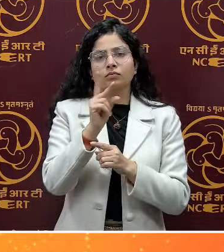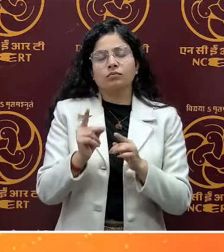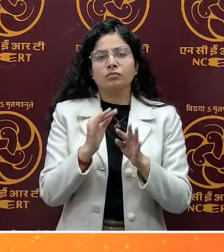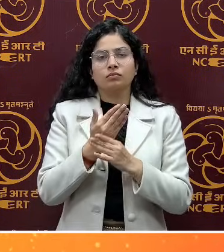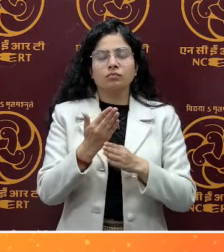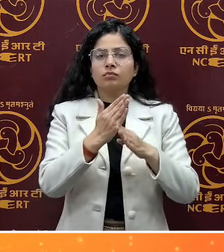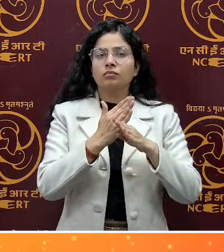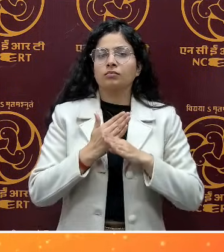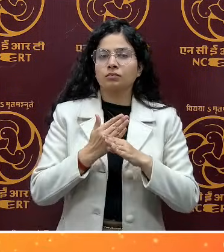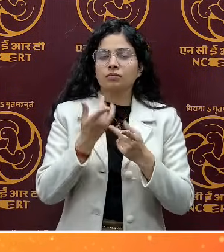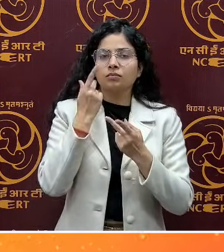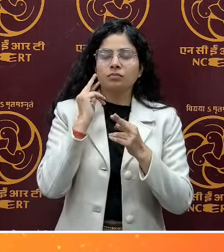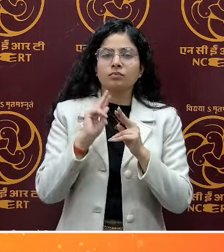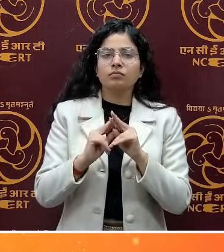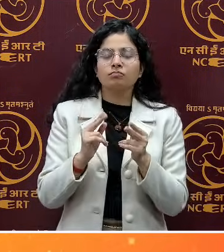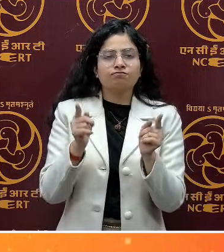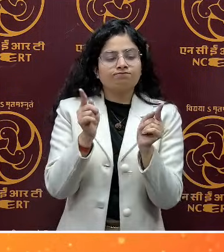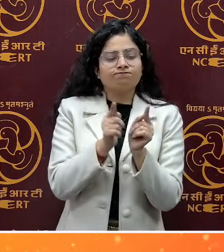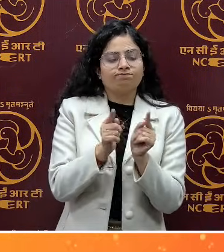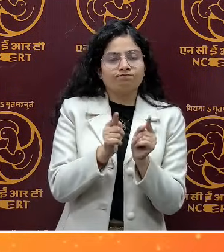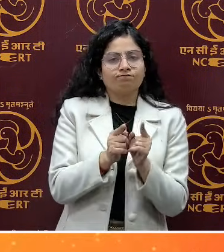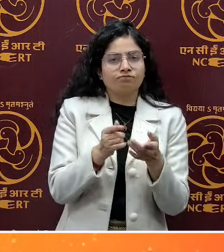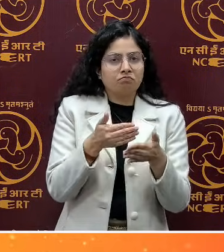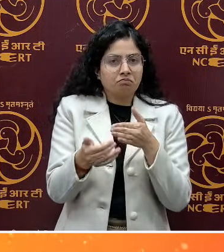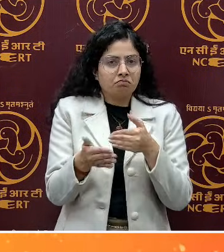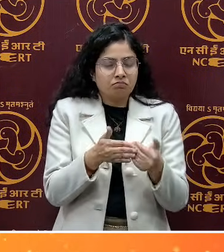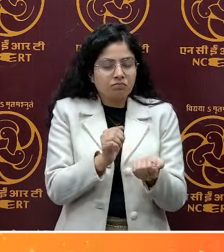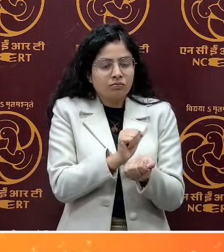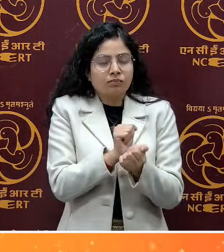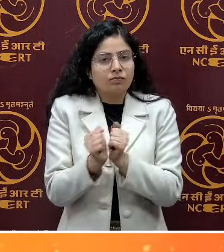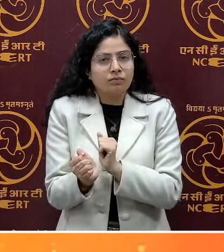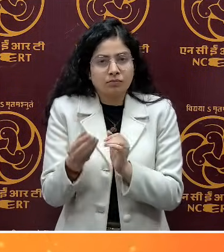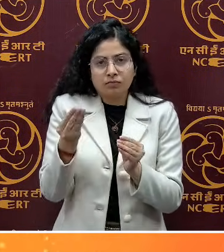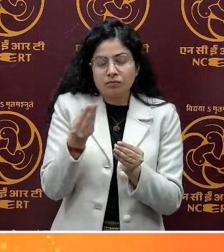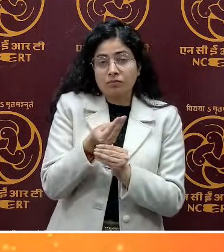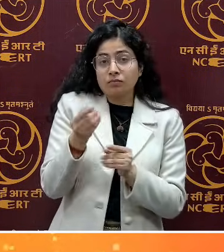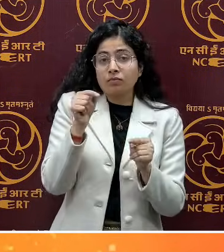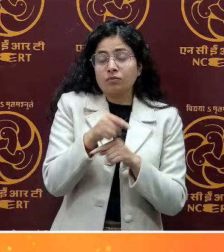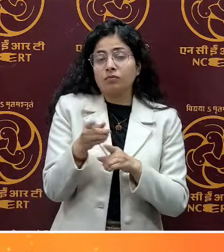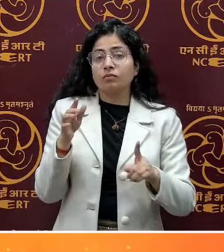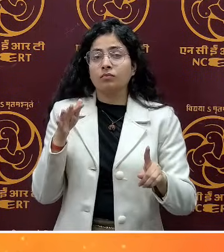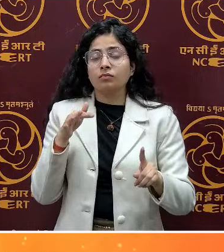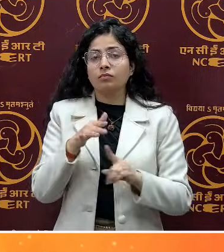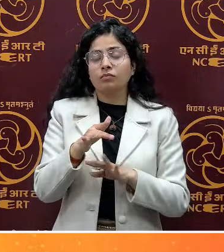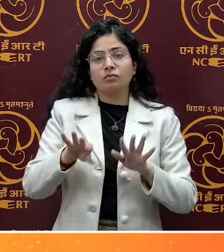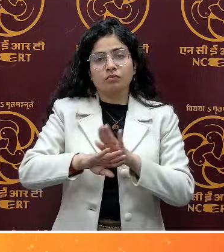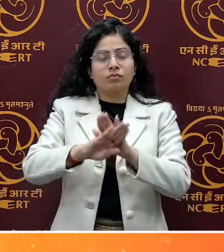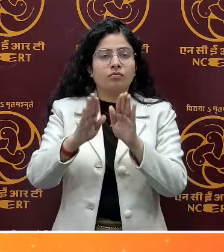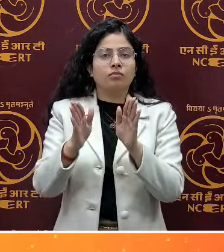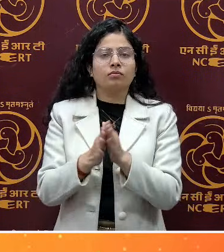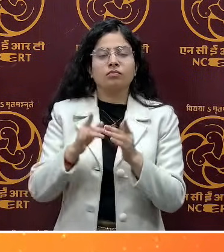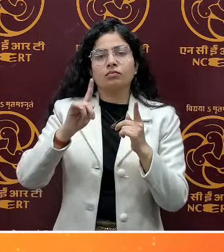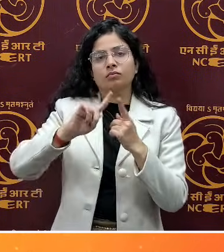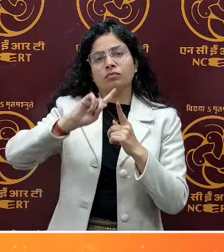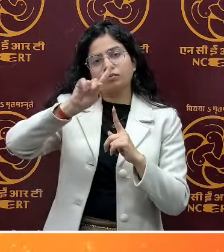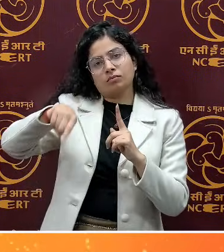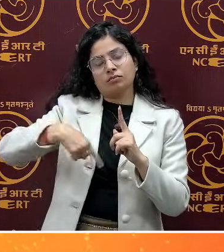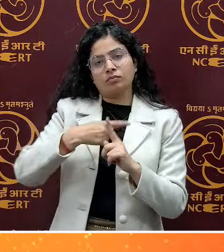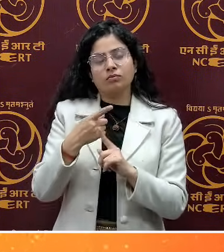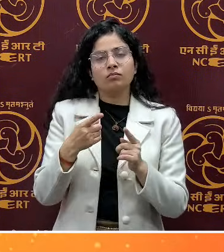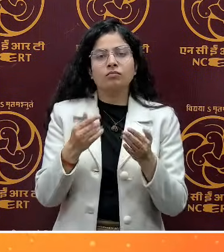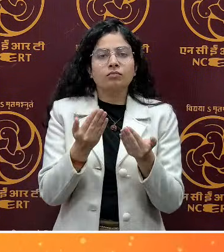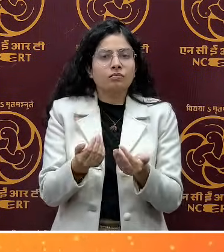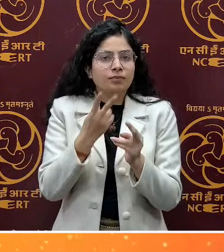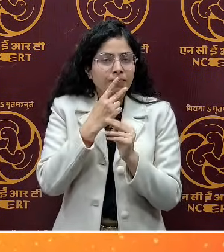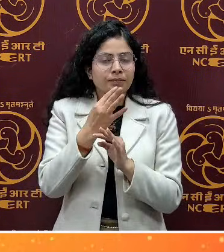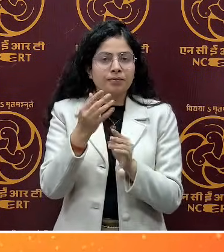So even small of change in an ecosystem, it can affect the entire ecosystem. So we'll have a